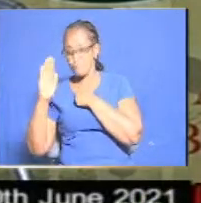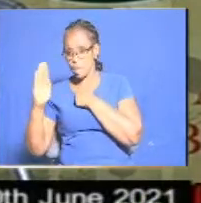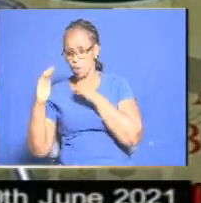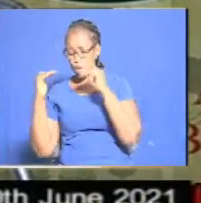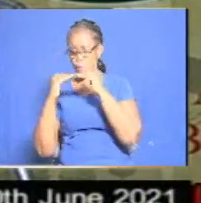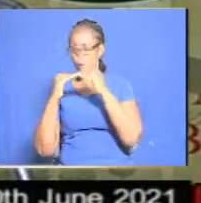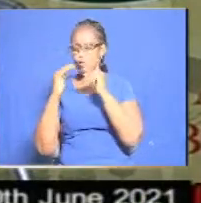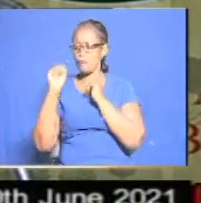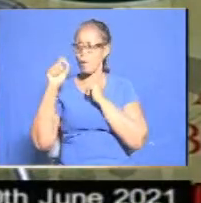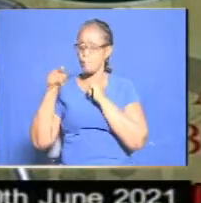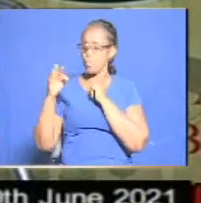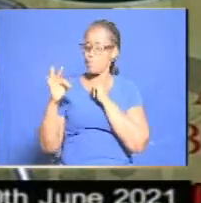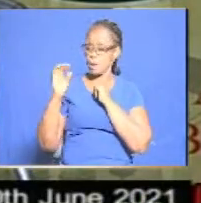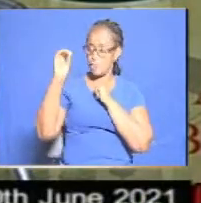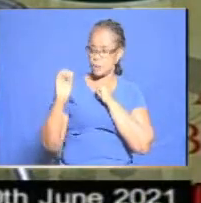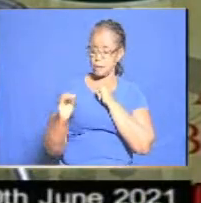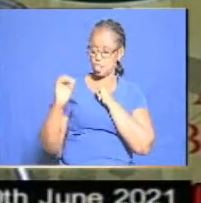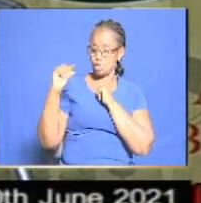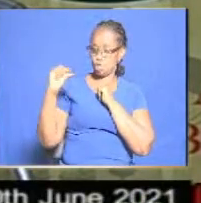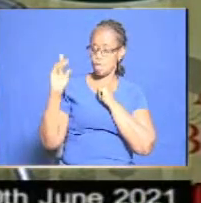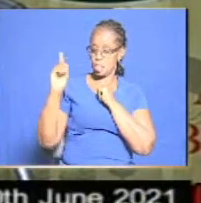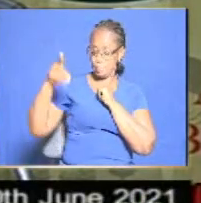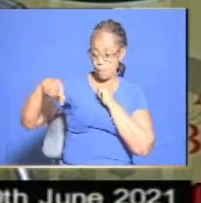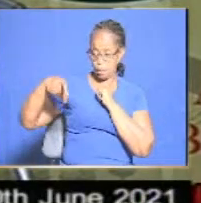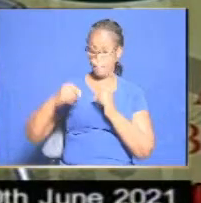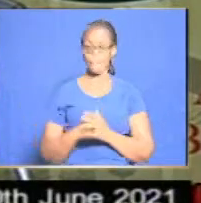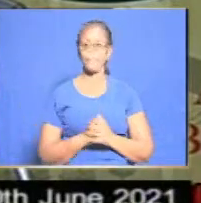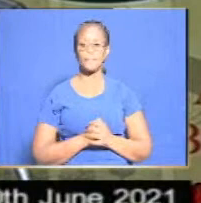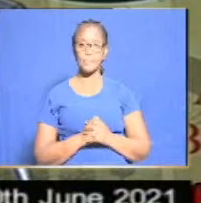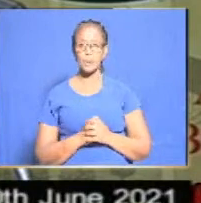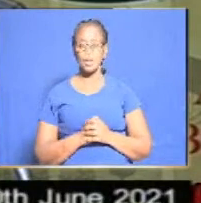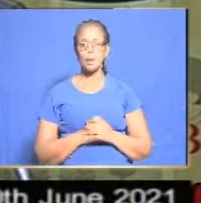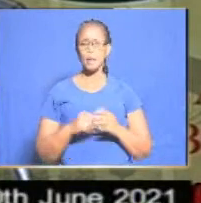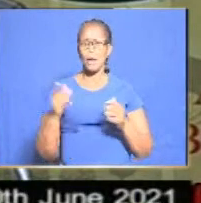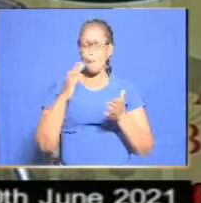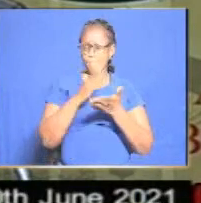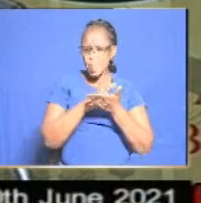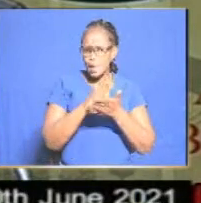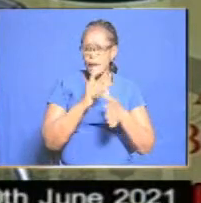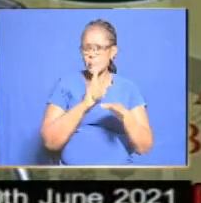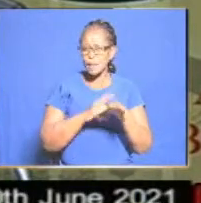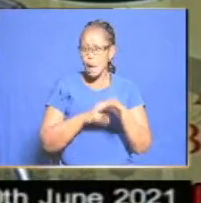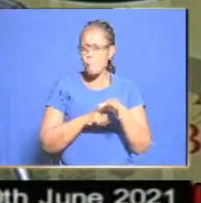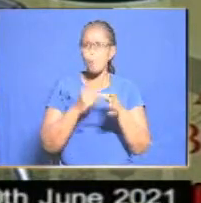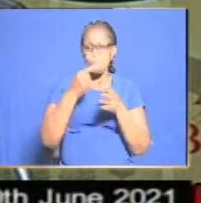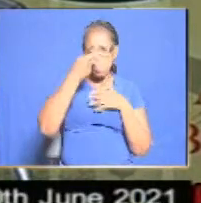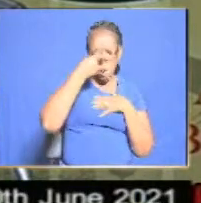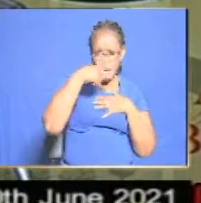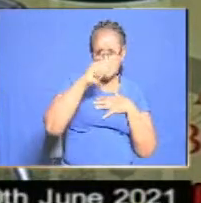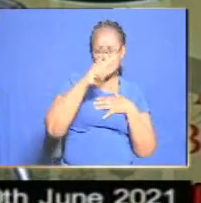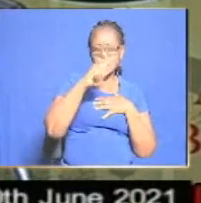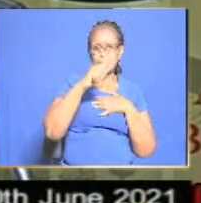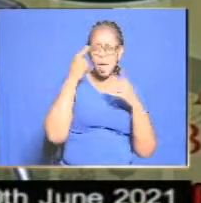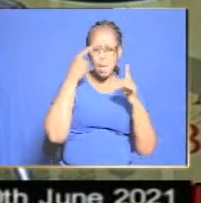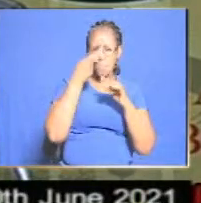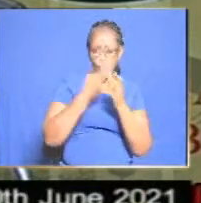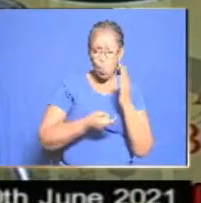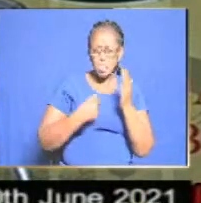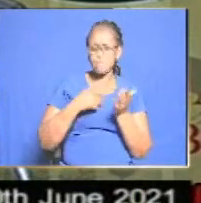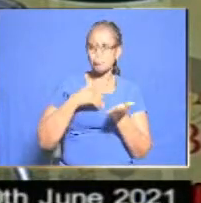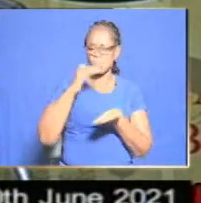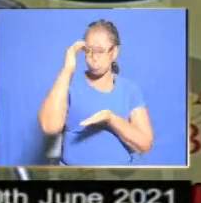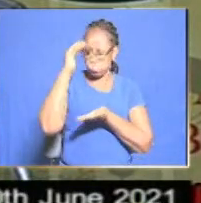GDP. Mr. Speaker, our medium-term consolidation policy aims at reducing fiscal deficit